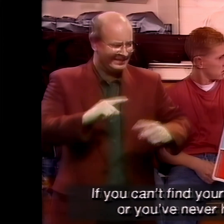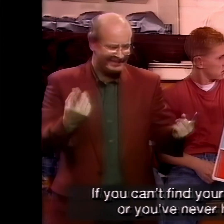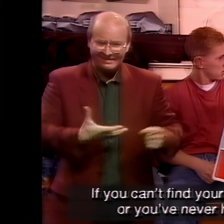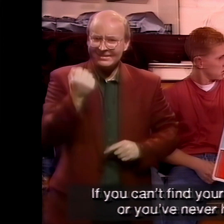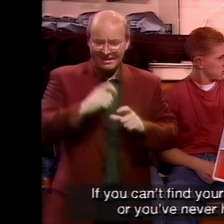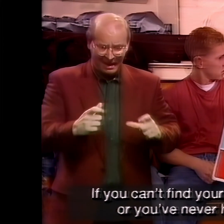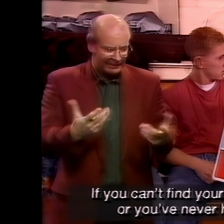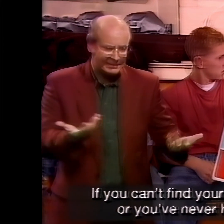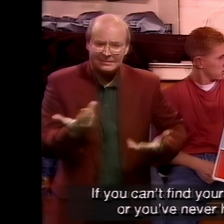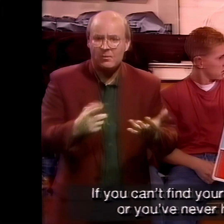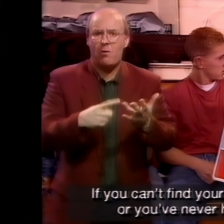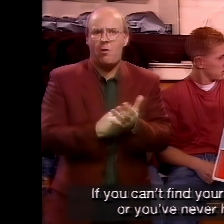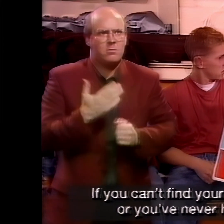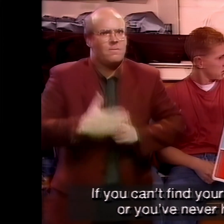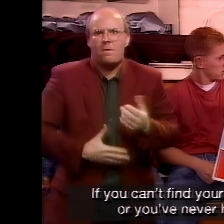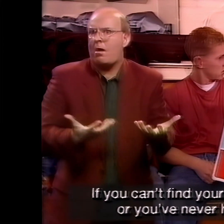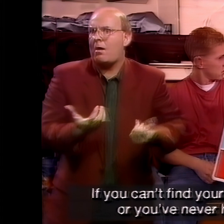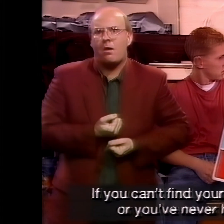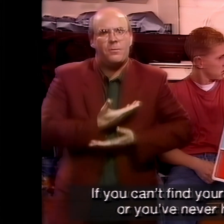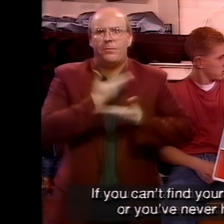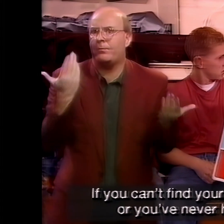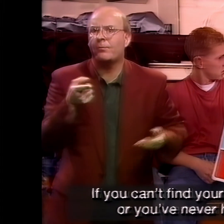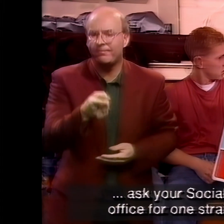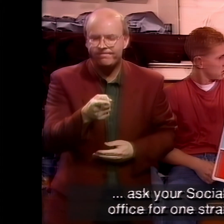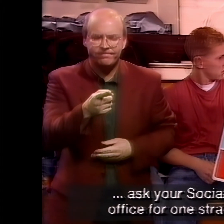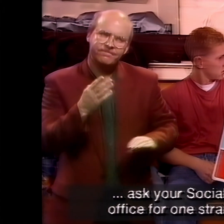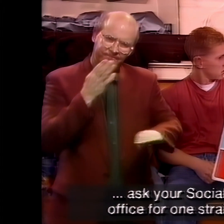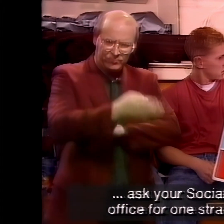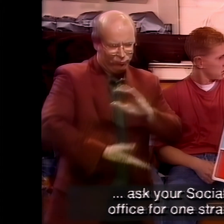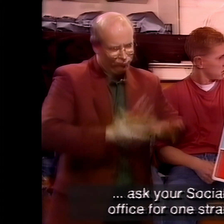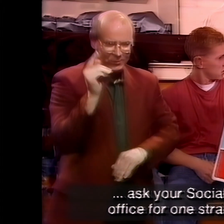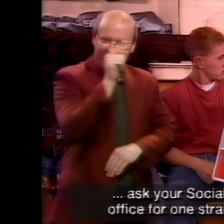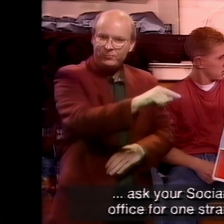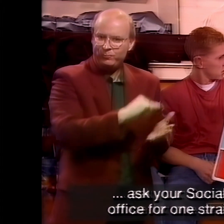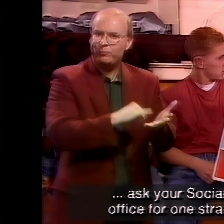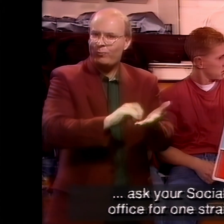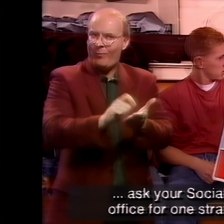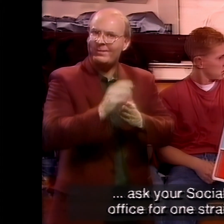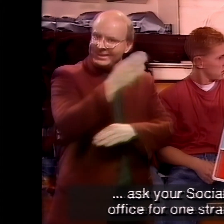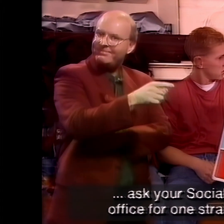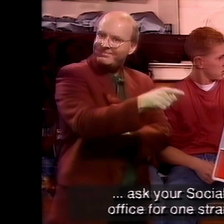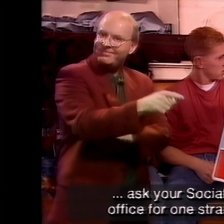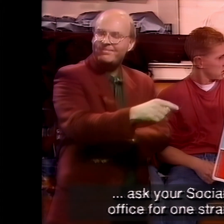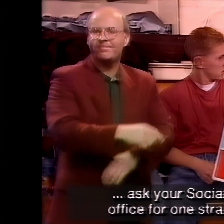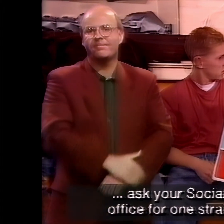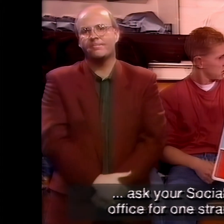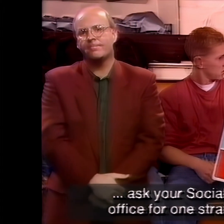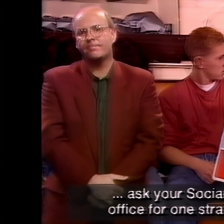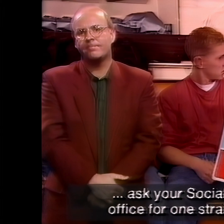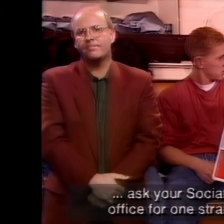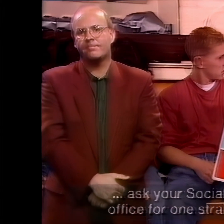If you can't find your number card, or you've never had one, ask your social security office for one straight away.